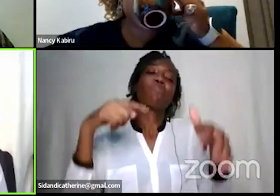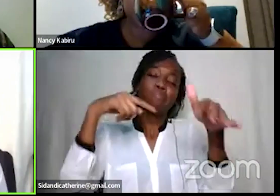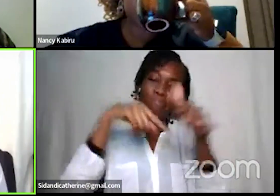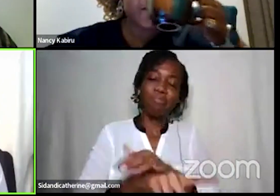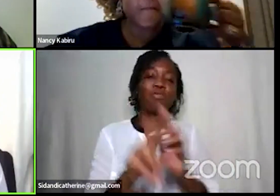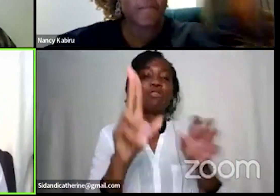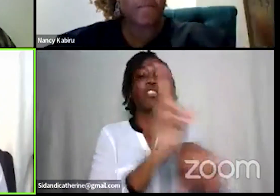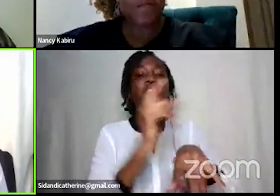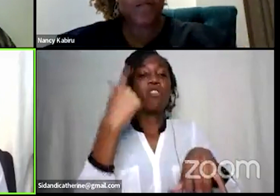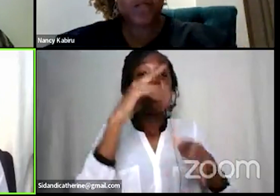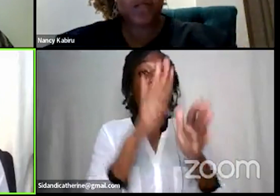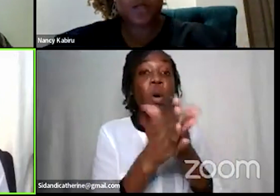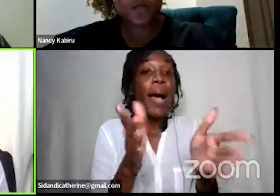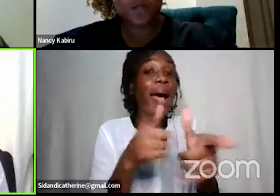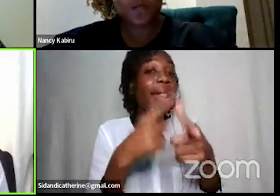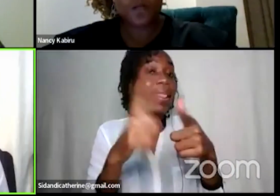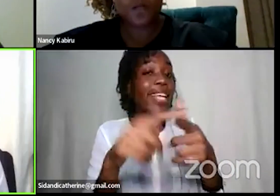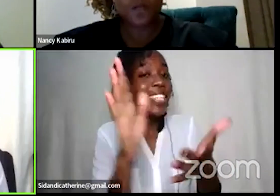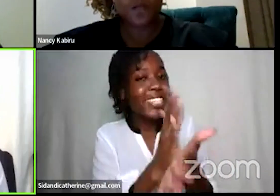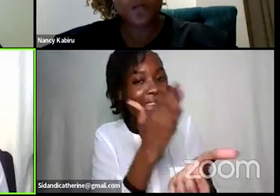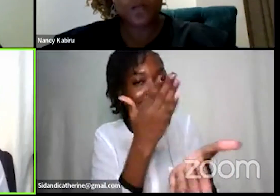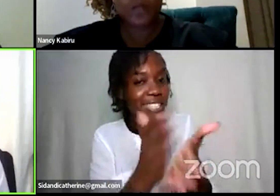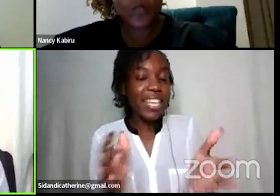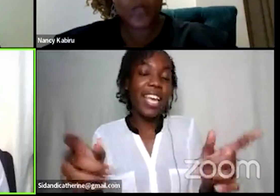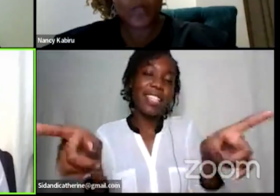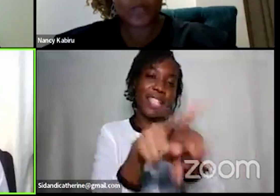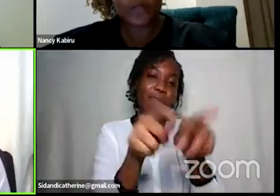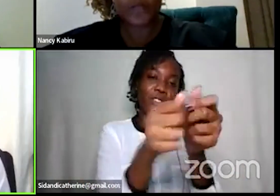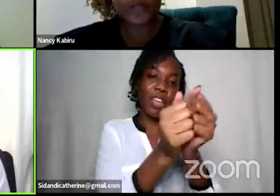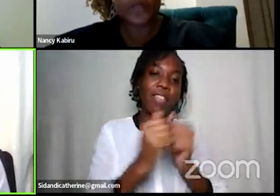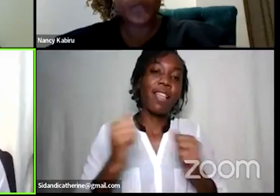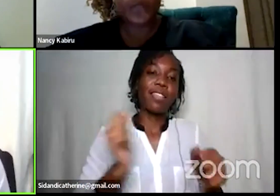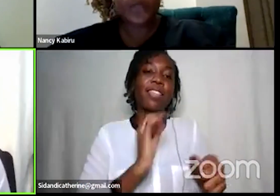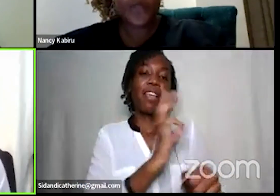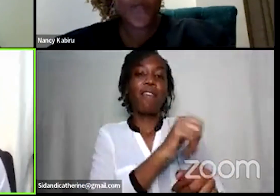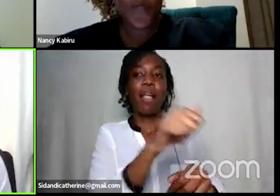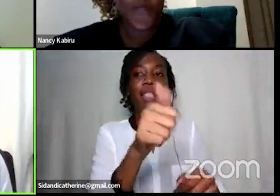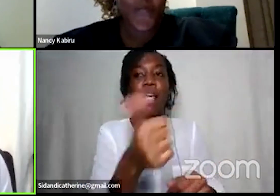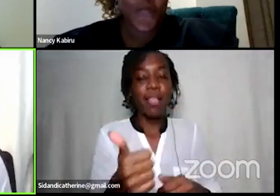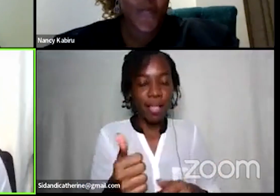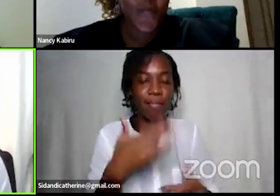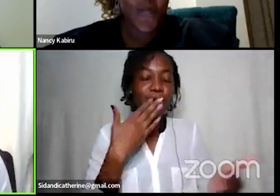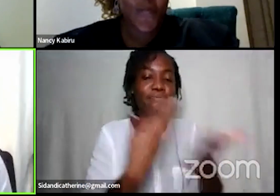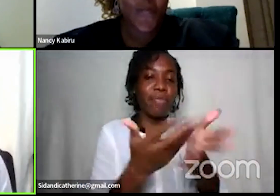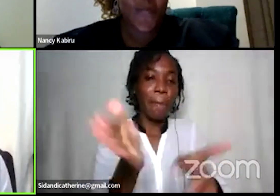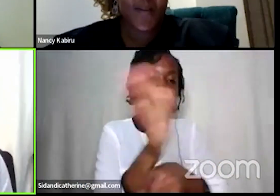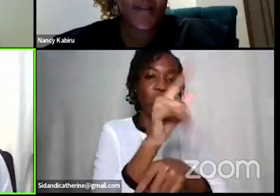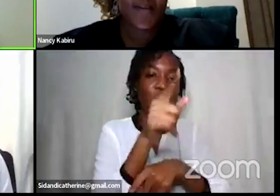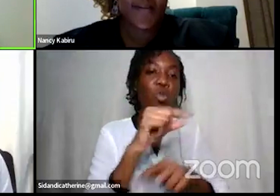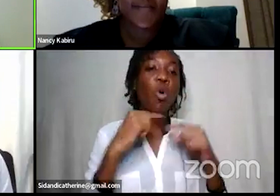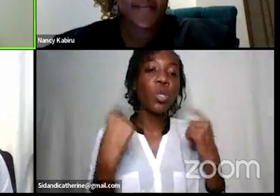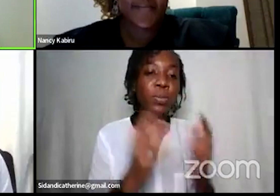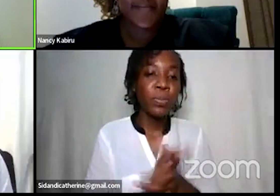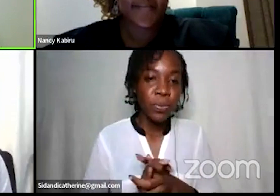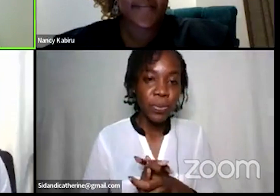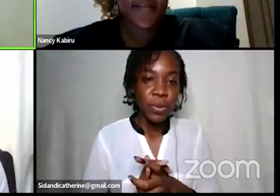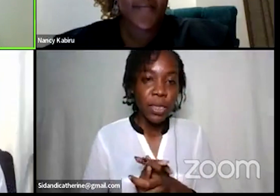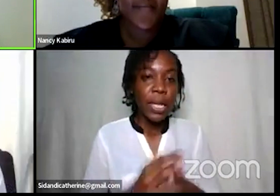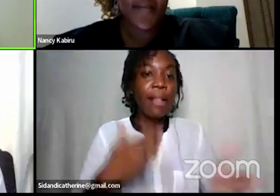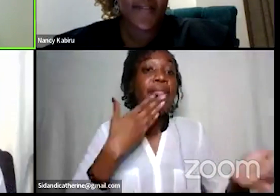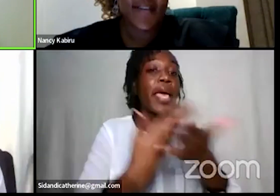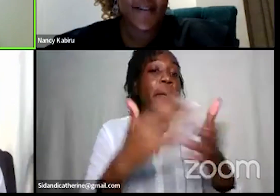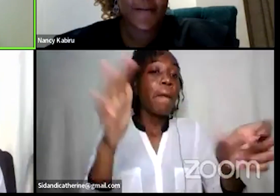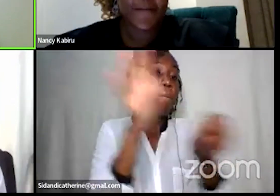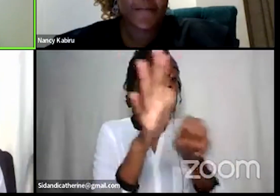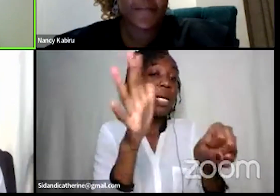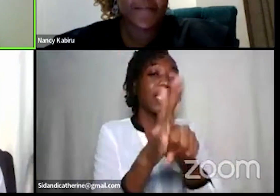can share and share also with their colleagues. Thank you. Back to you, Grace. Thank you very much, co-host Kevin.